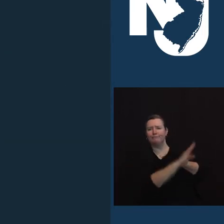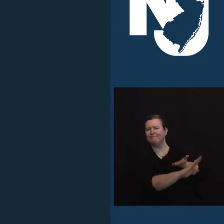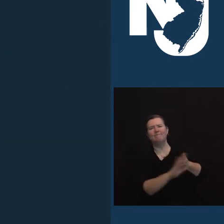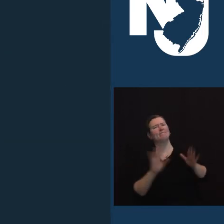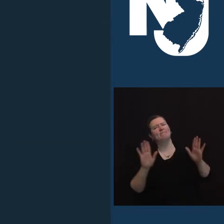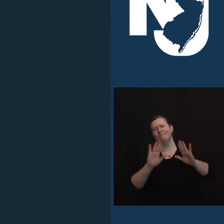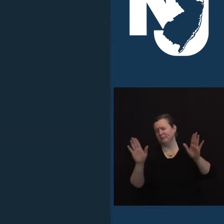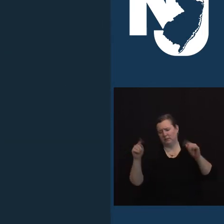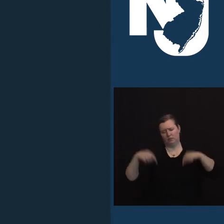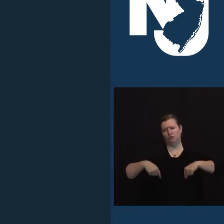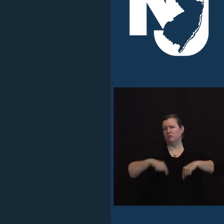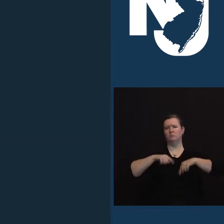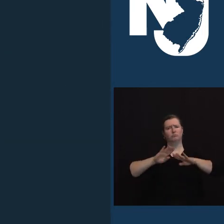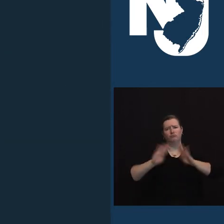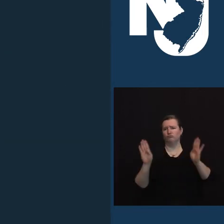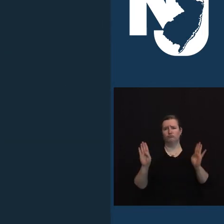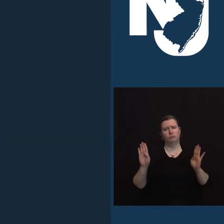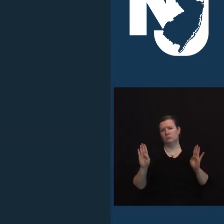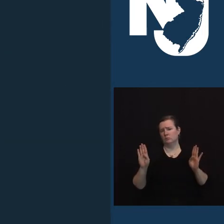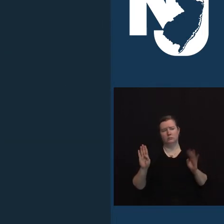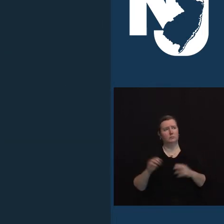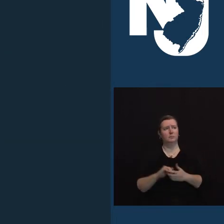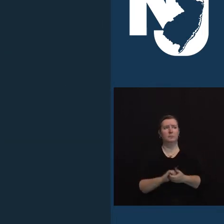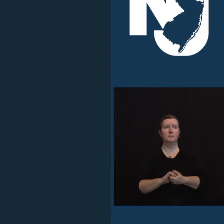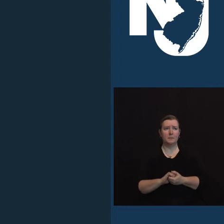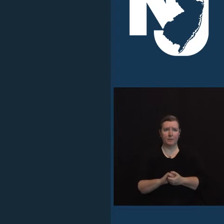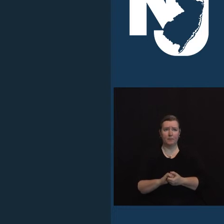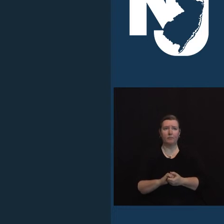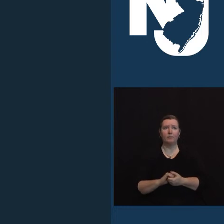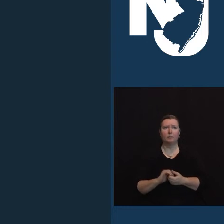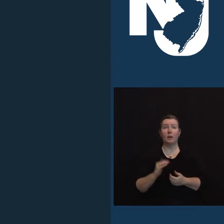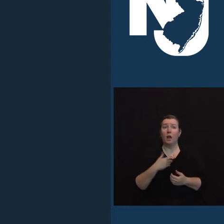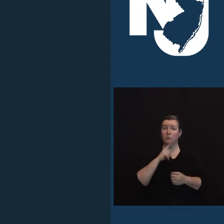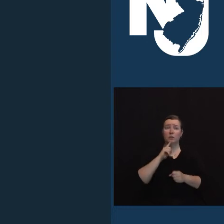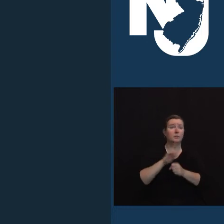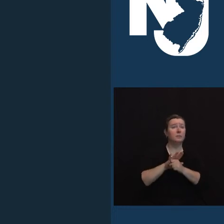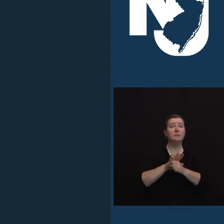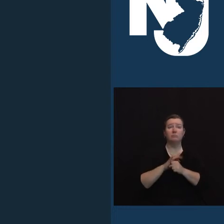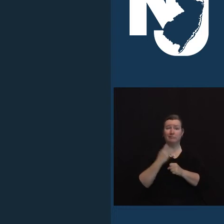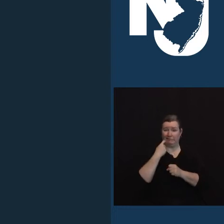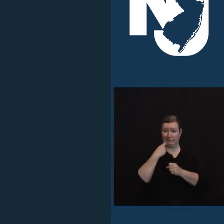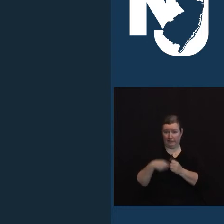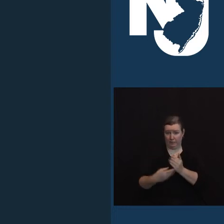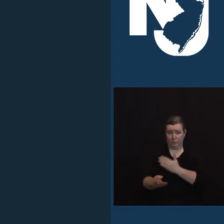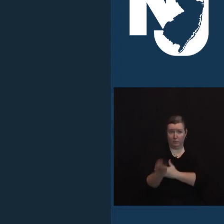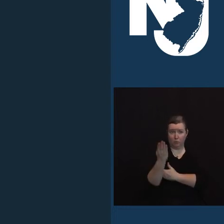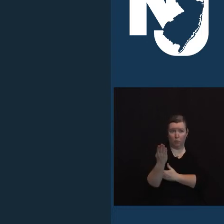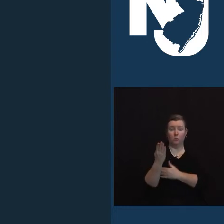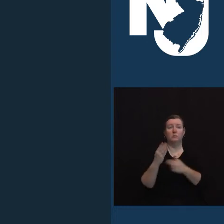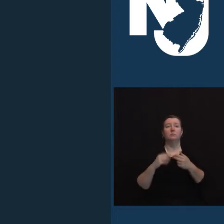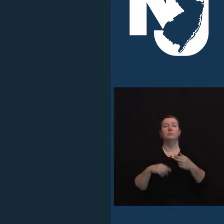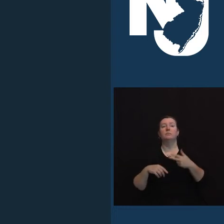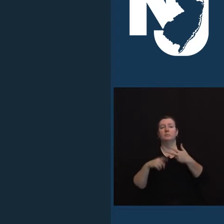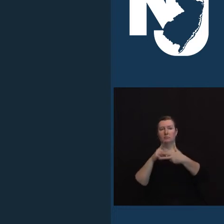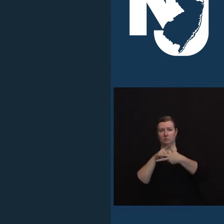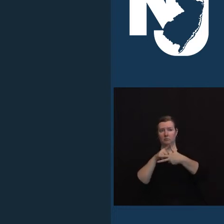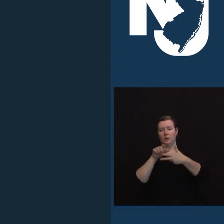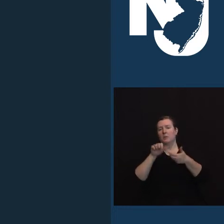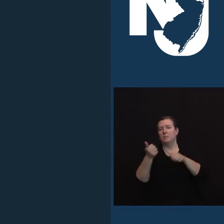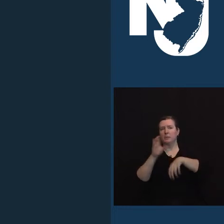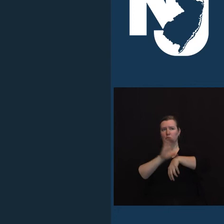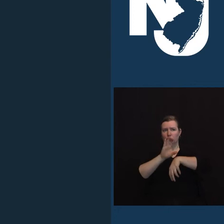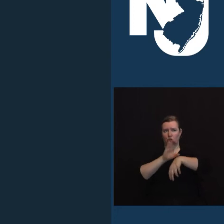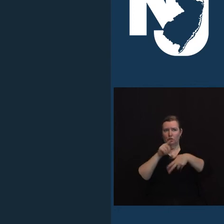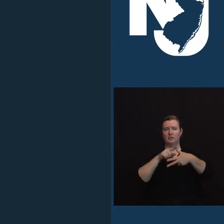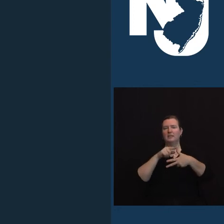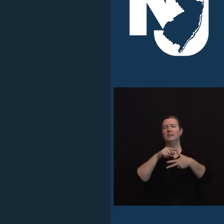the way, is evidenced by what we saw this morning. Judy and Pat and I were at First Baptist Church of Lincoln Gardens in Franklin